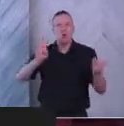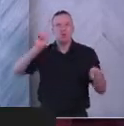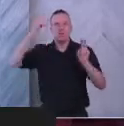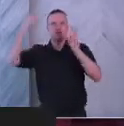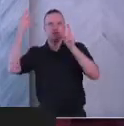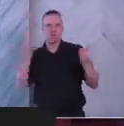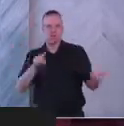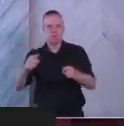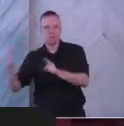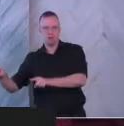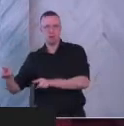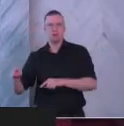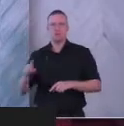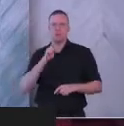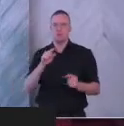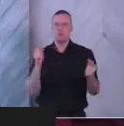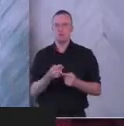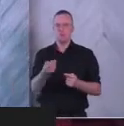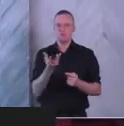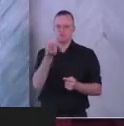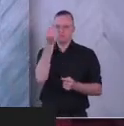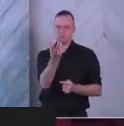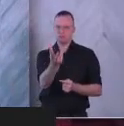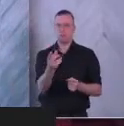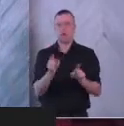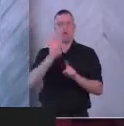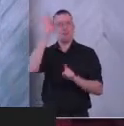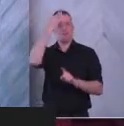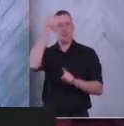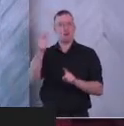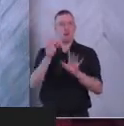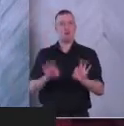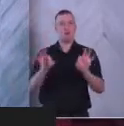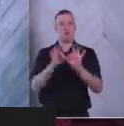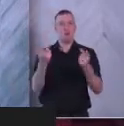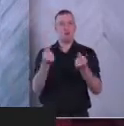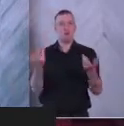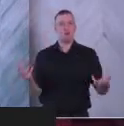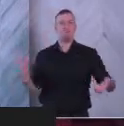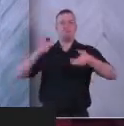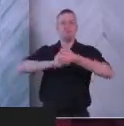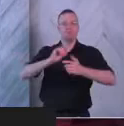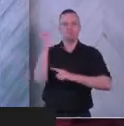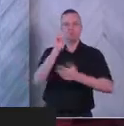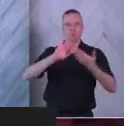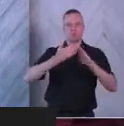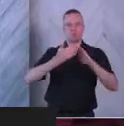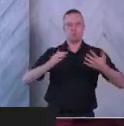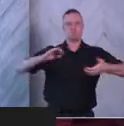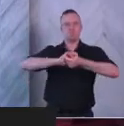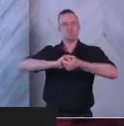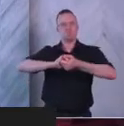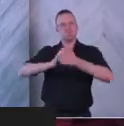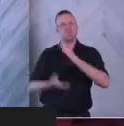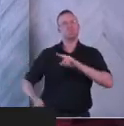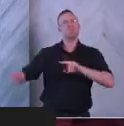place, which was rather hurtful. So as a federal government, what we need to do is partner with the Muslim community to increase awareness projects